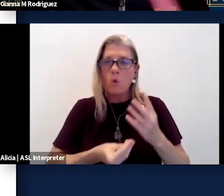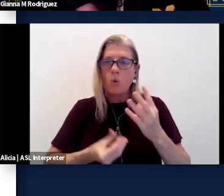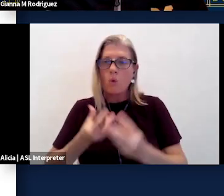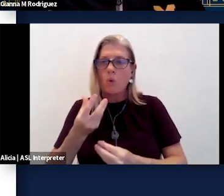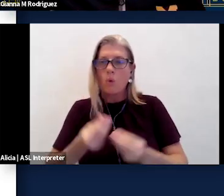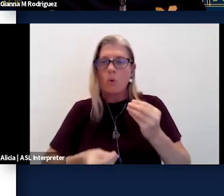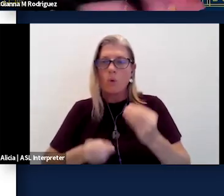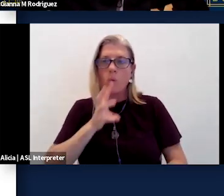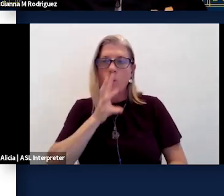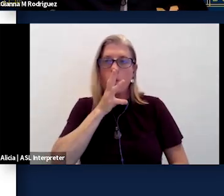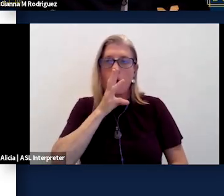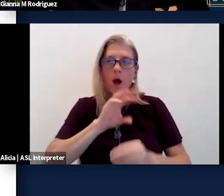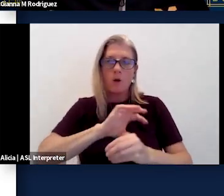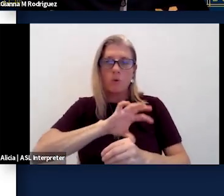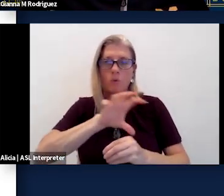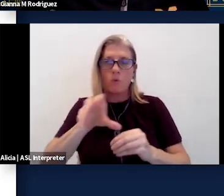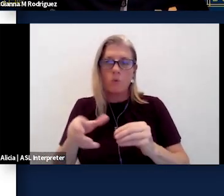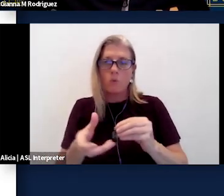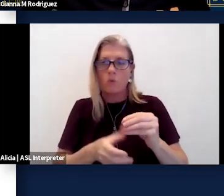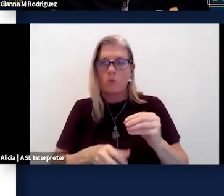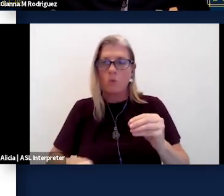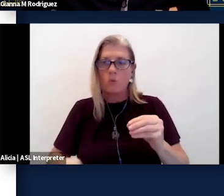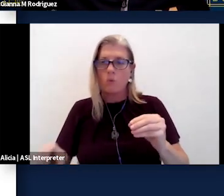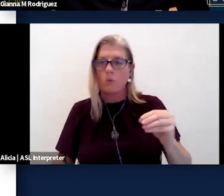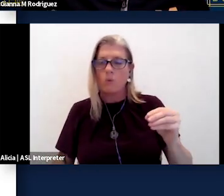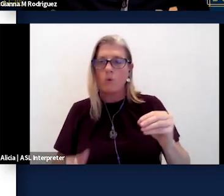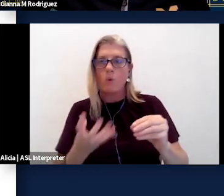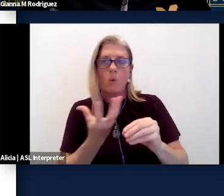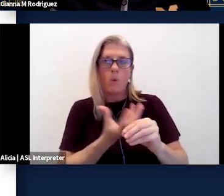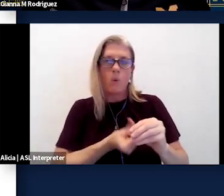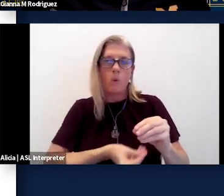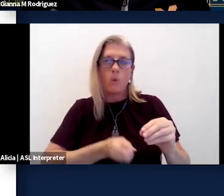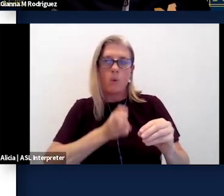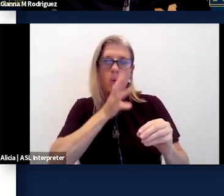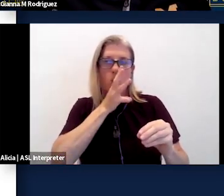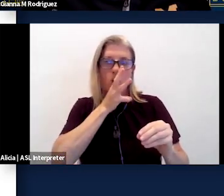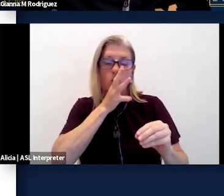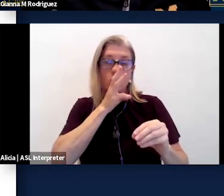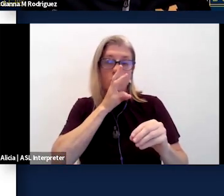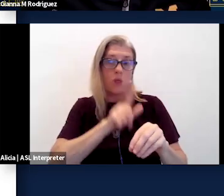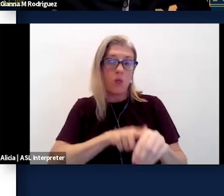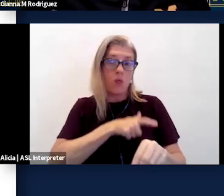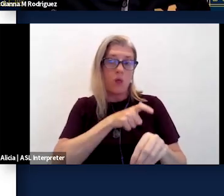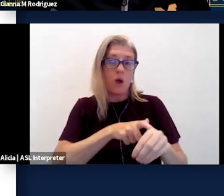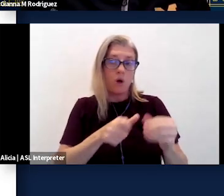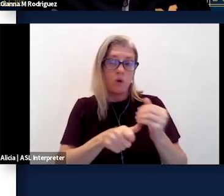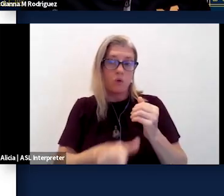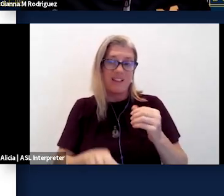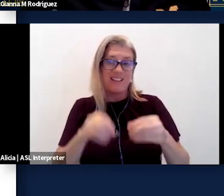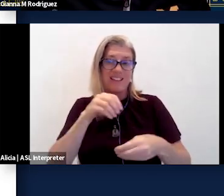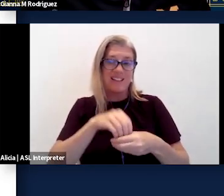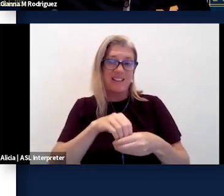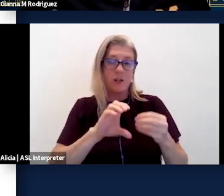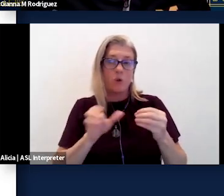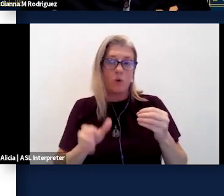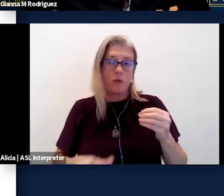from that stool mass that's going through the colon. So the longer the stool stays in the colon, the